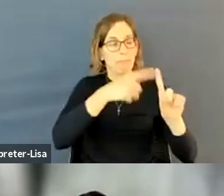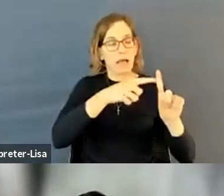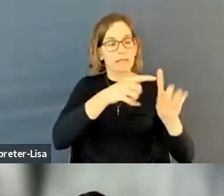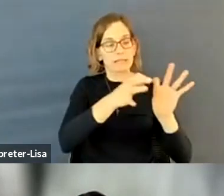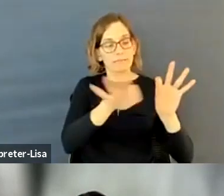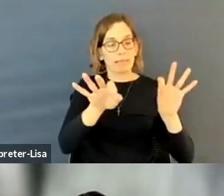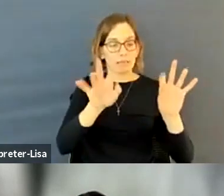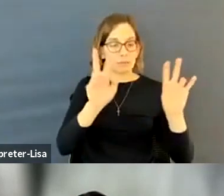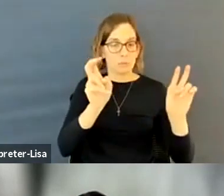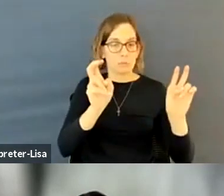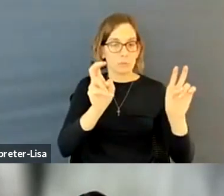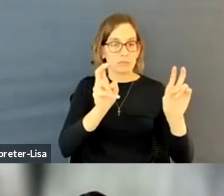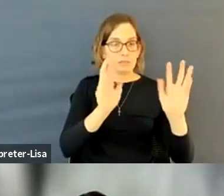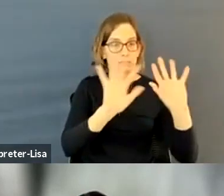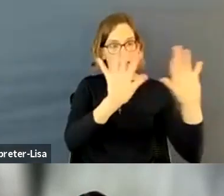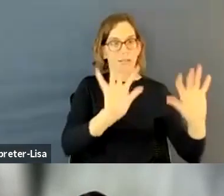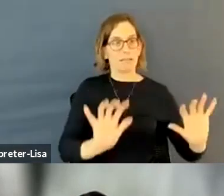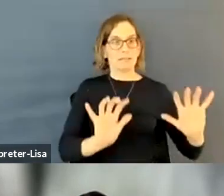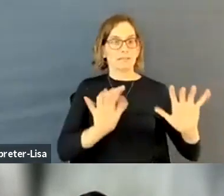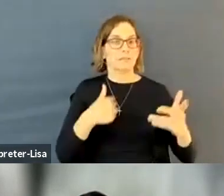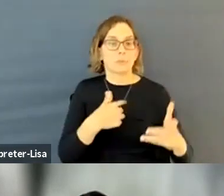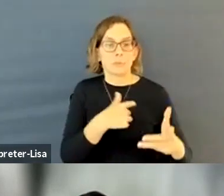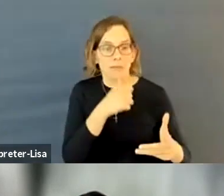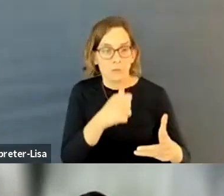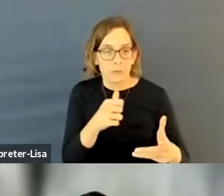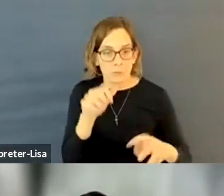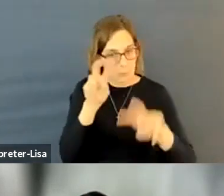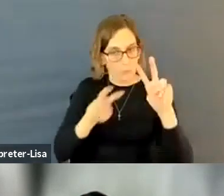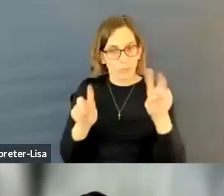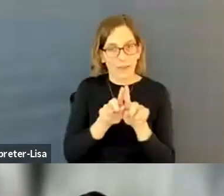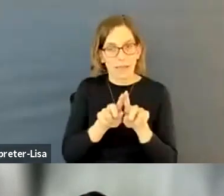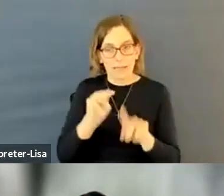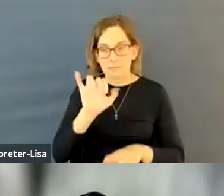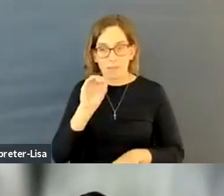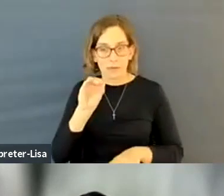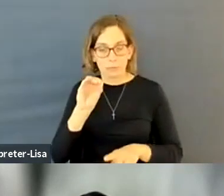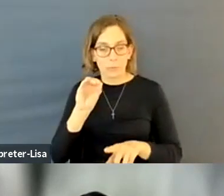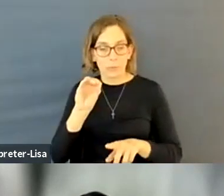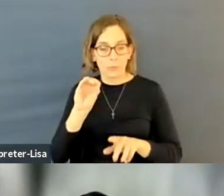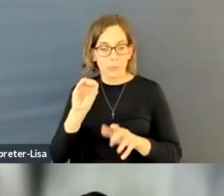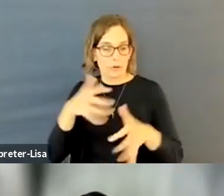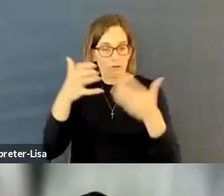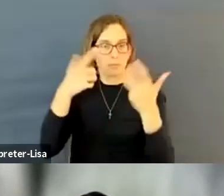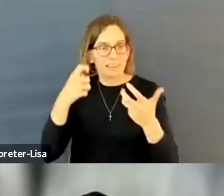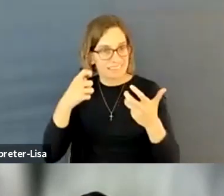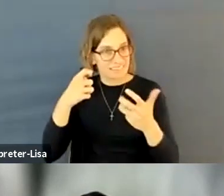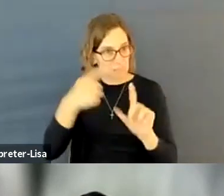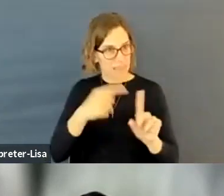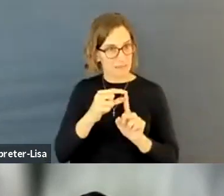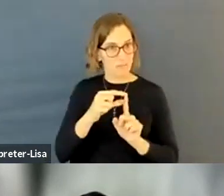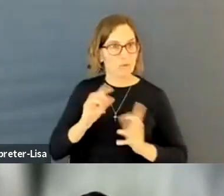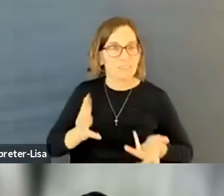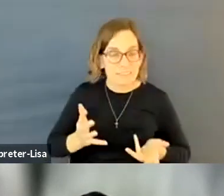language, we don't seem to look at it as a microaggression because it's so positive. Right. Yeah.